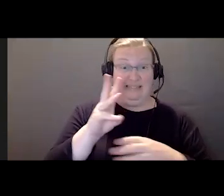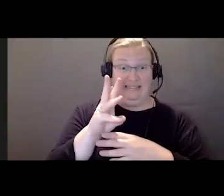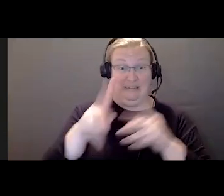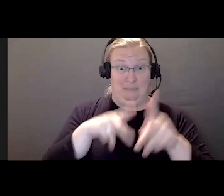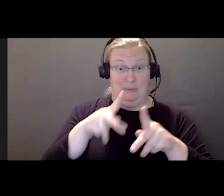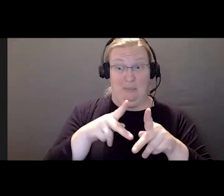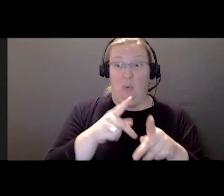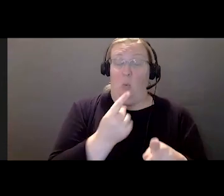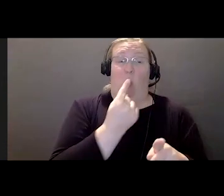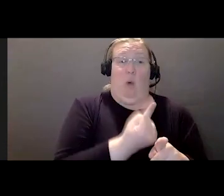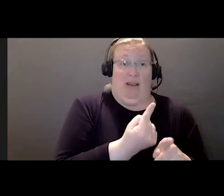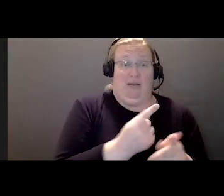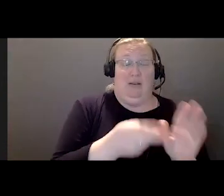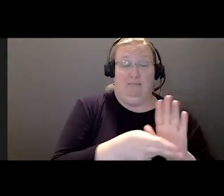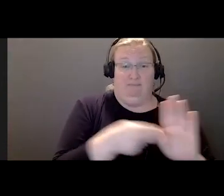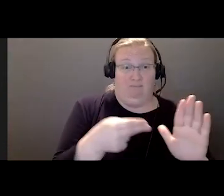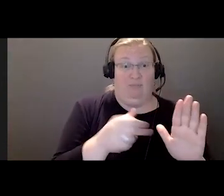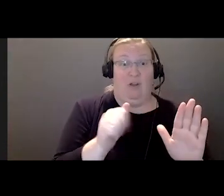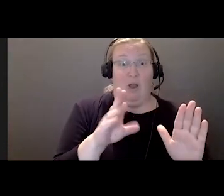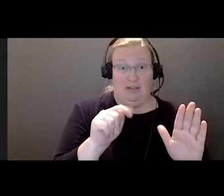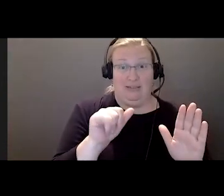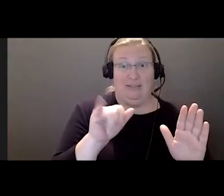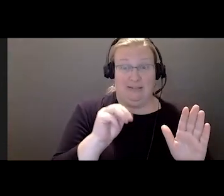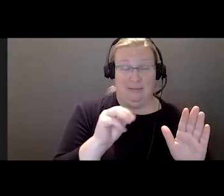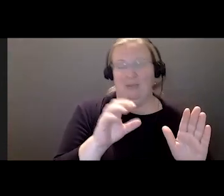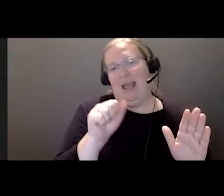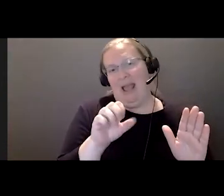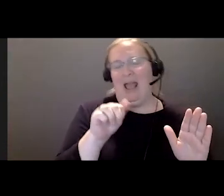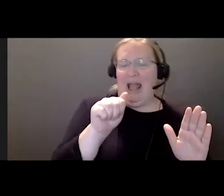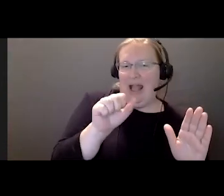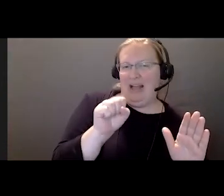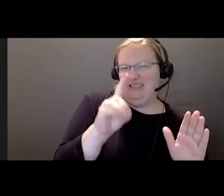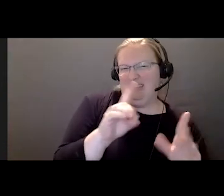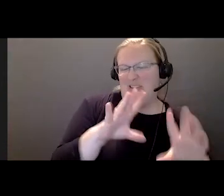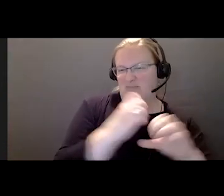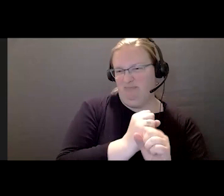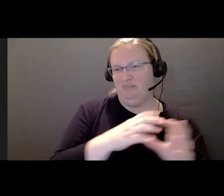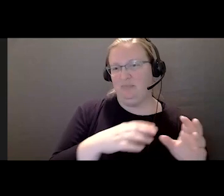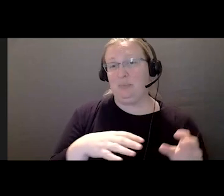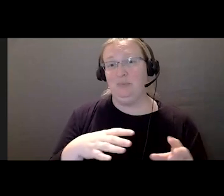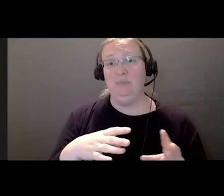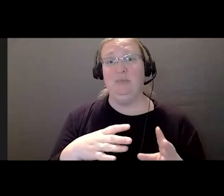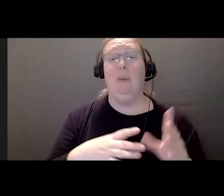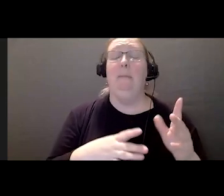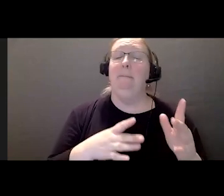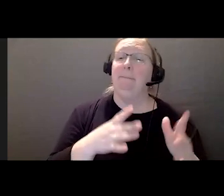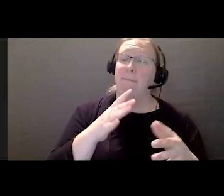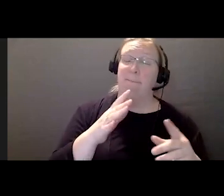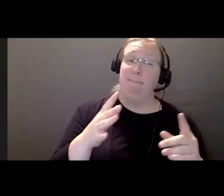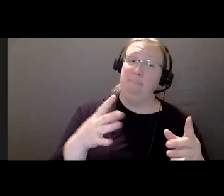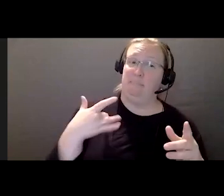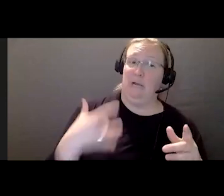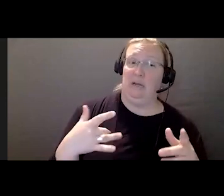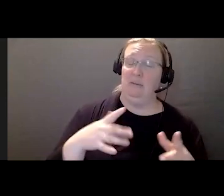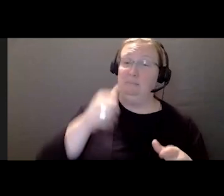Males were identified with ASD 4 times more frequently than females. That